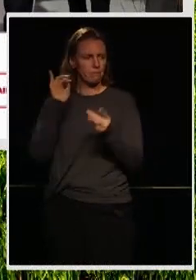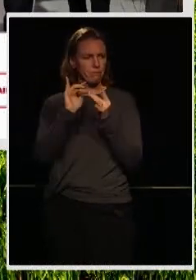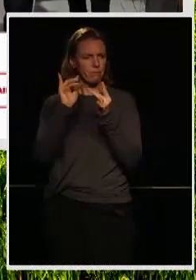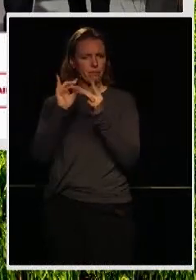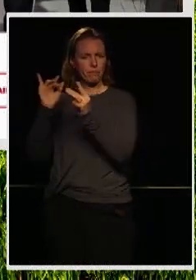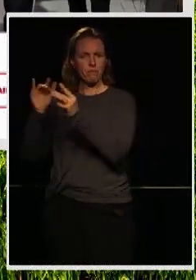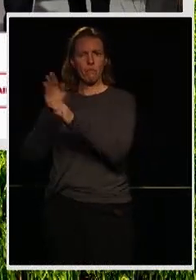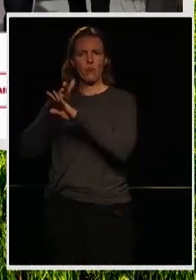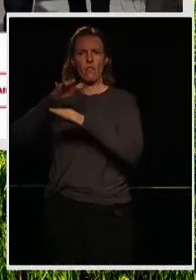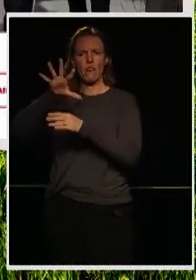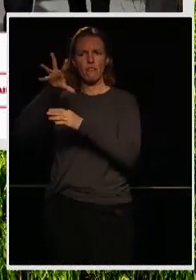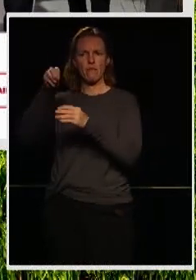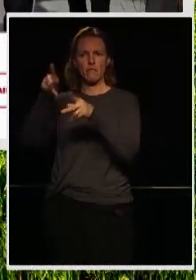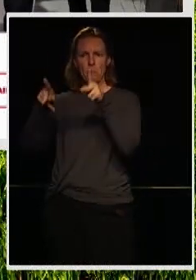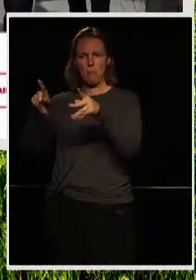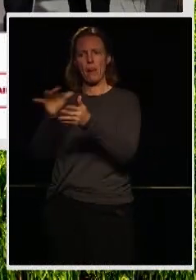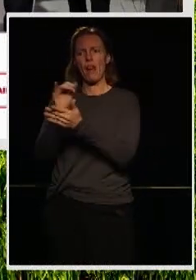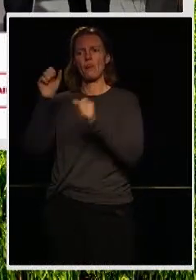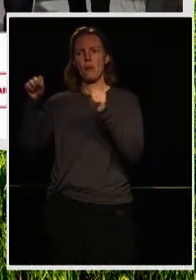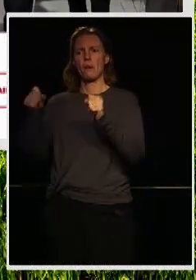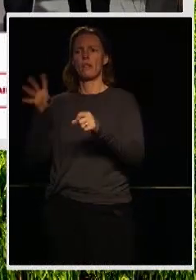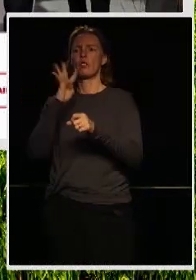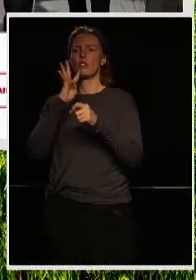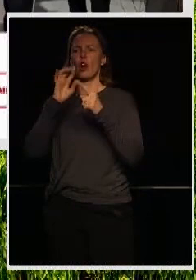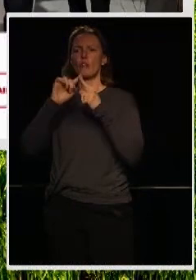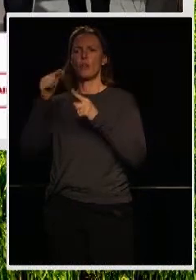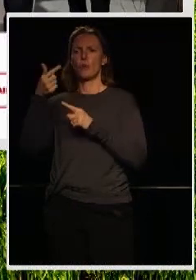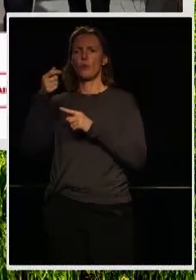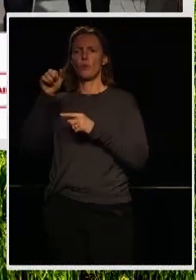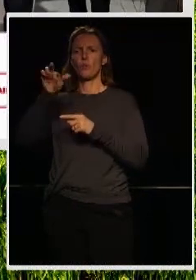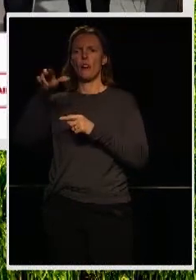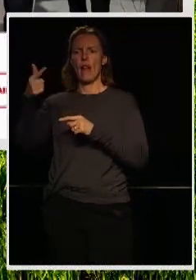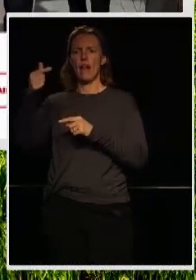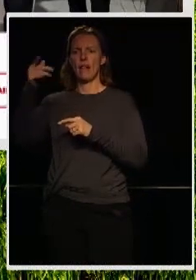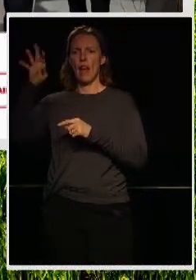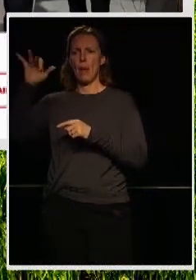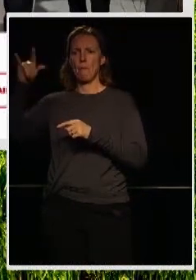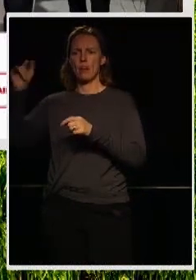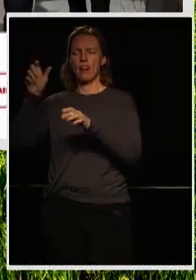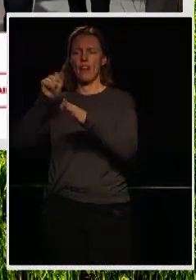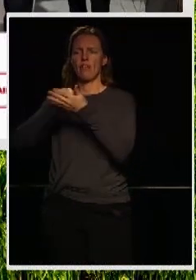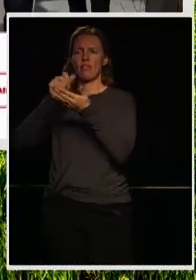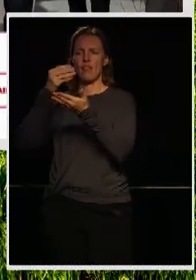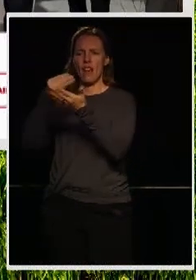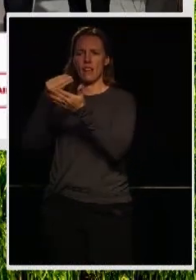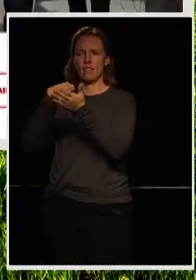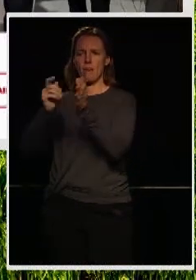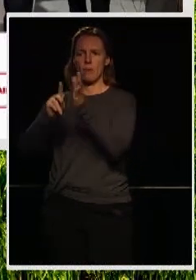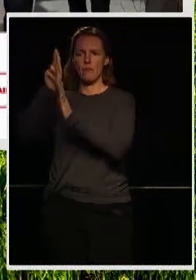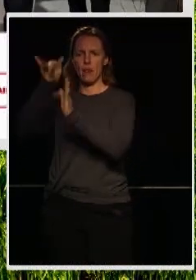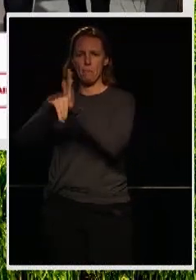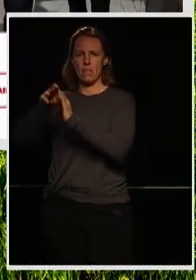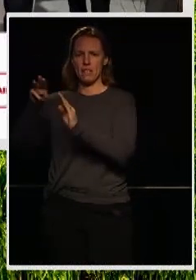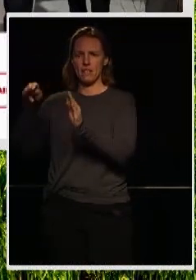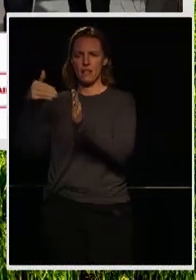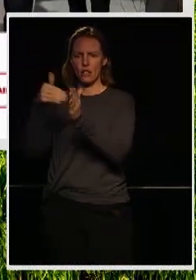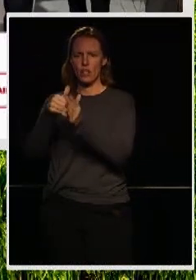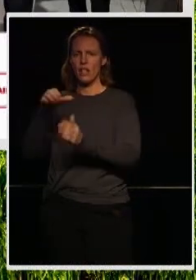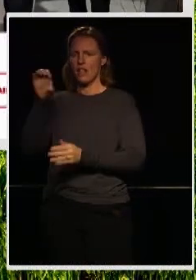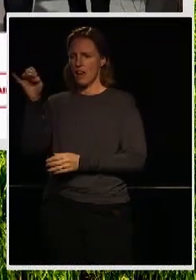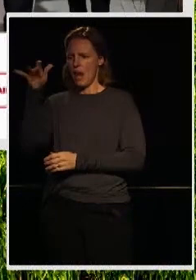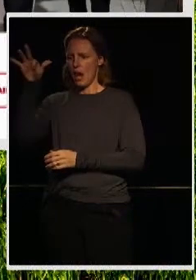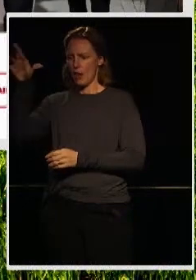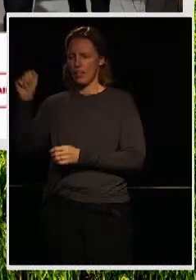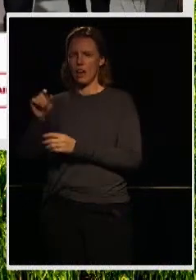over 50 people, and we've been able to talk to Greg Albert at the Economic Development Center, Eric Foster